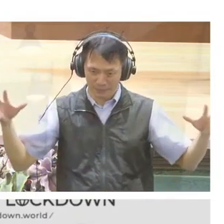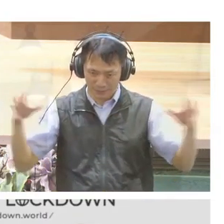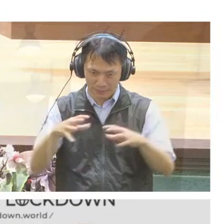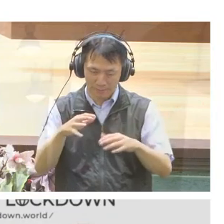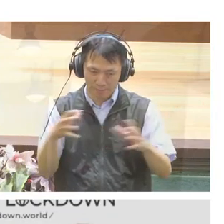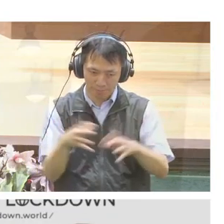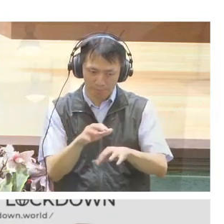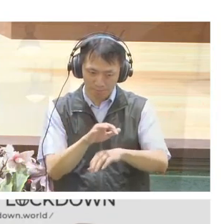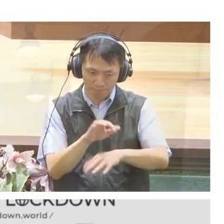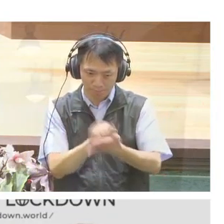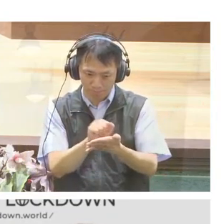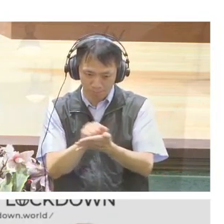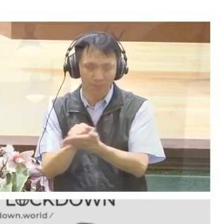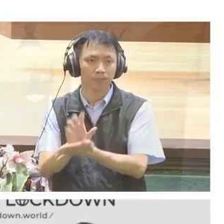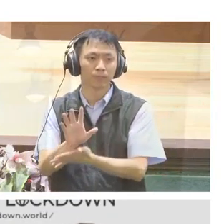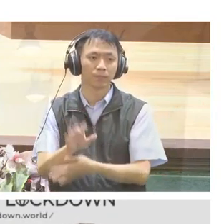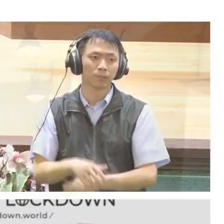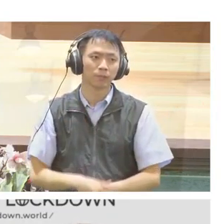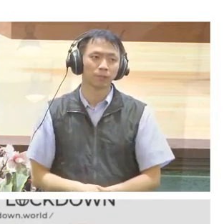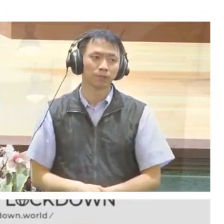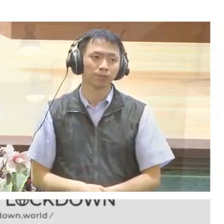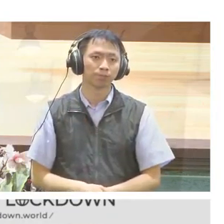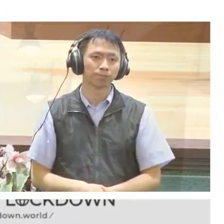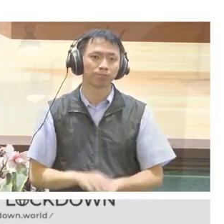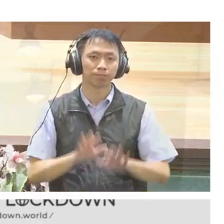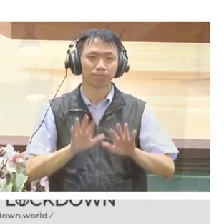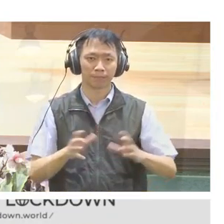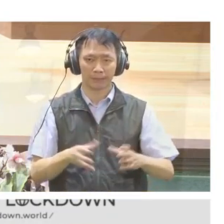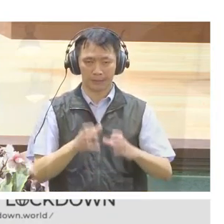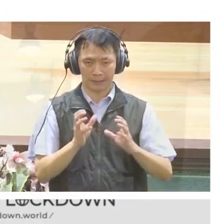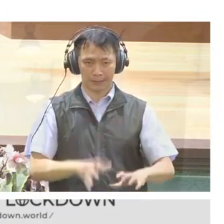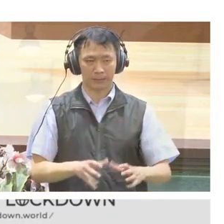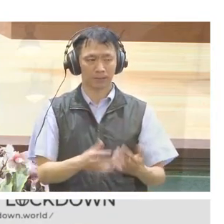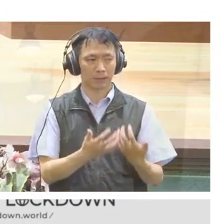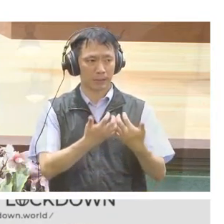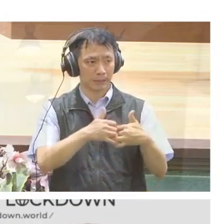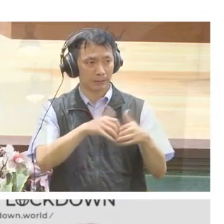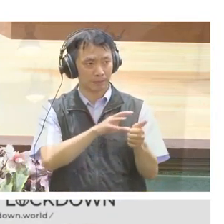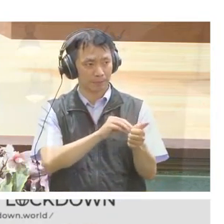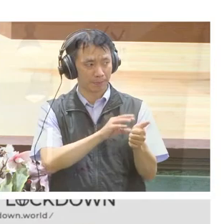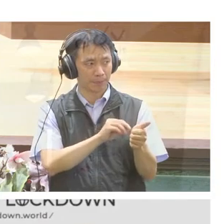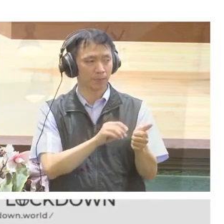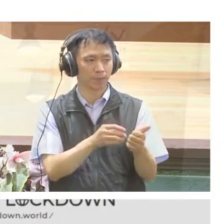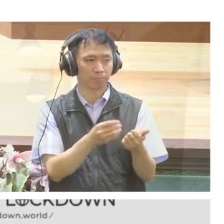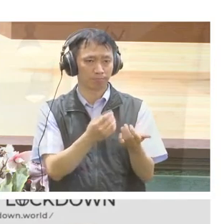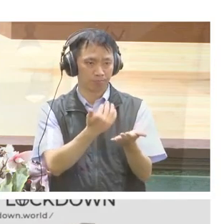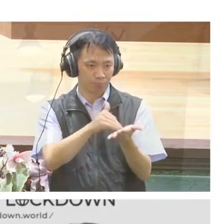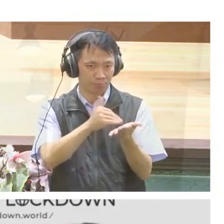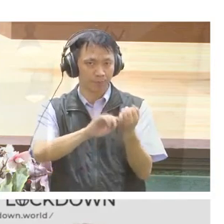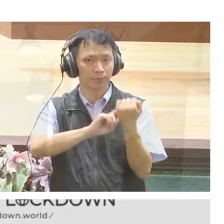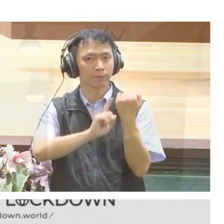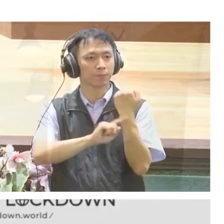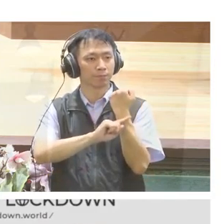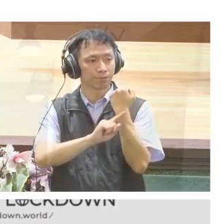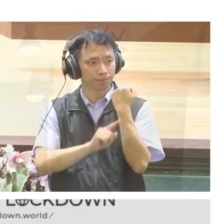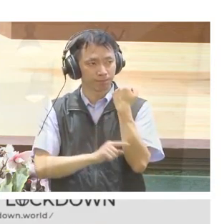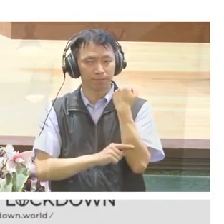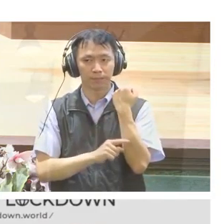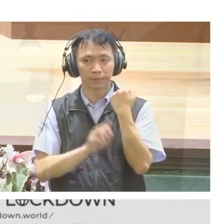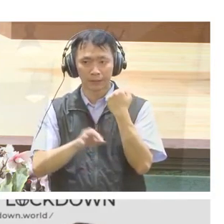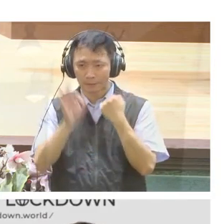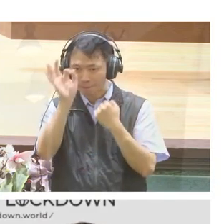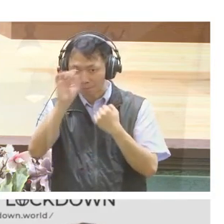we're working on a machine learning. So we want to automate. So that whole process of finding sources or finding that they're missing and